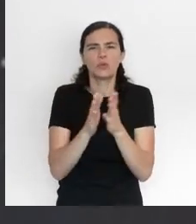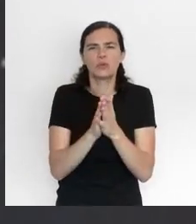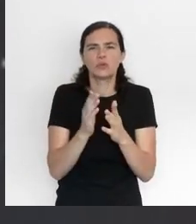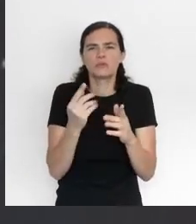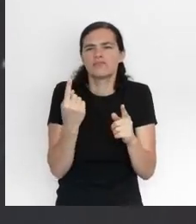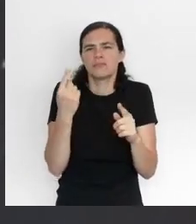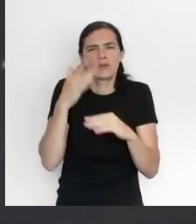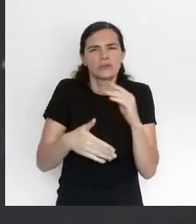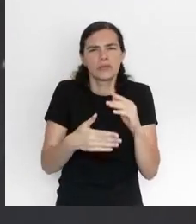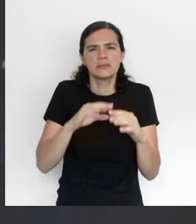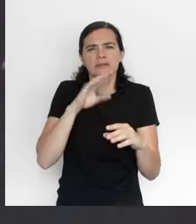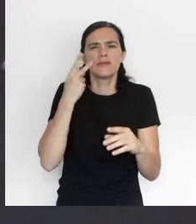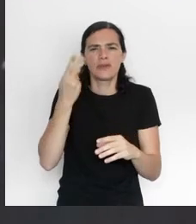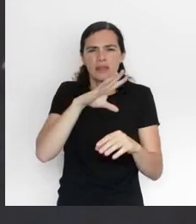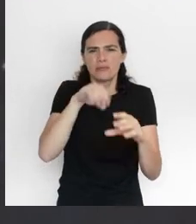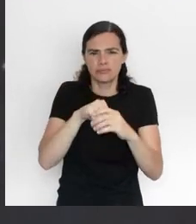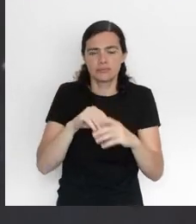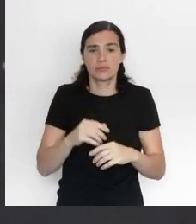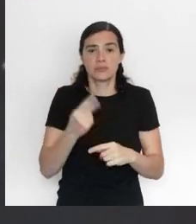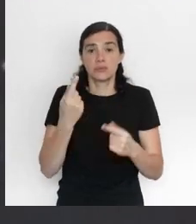happens is part of life.